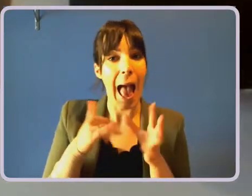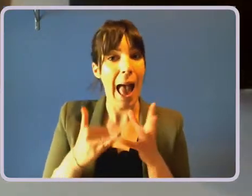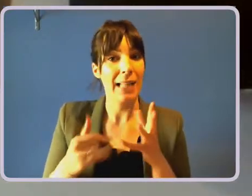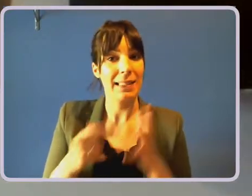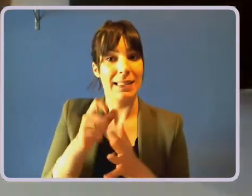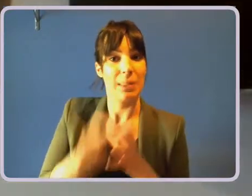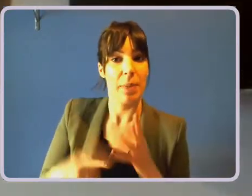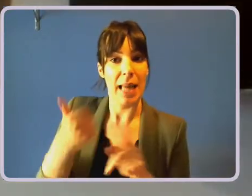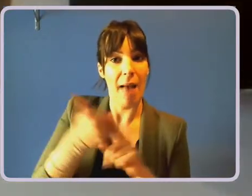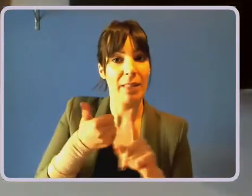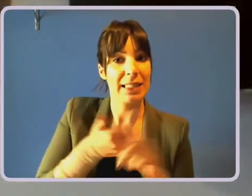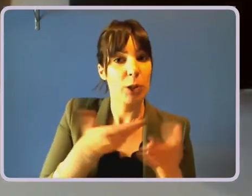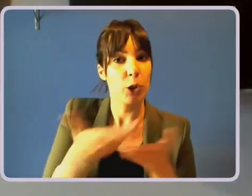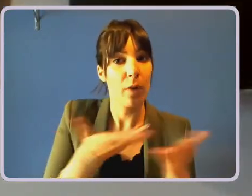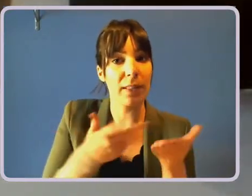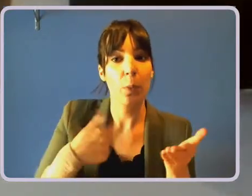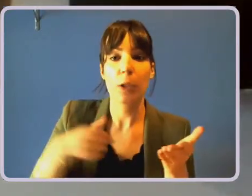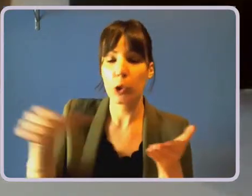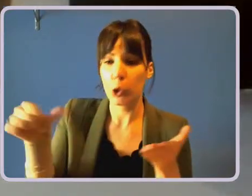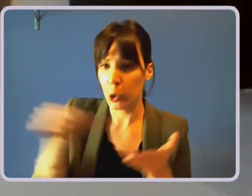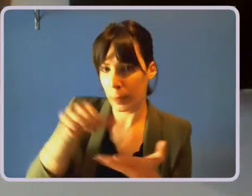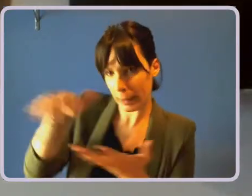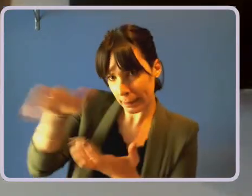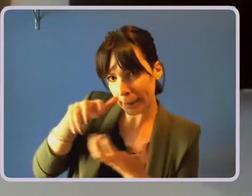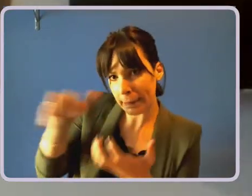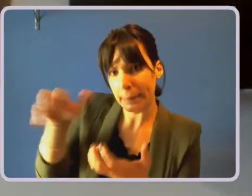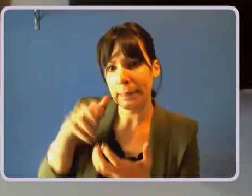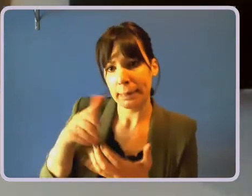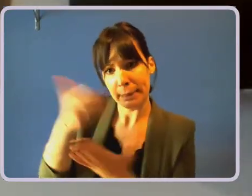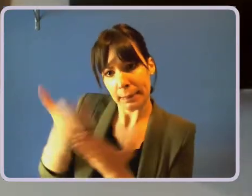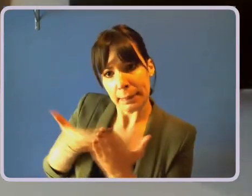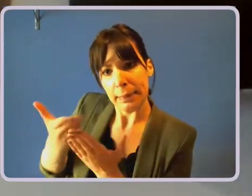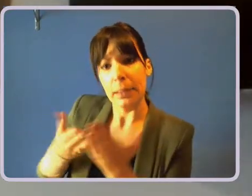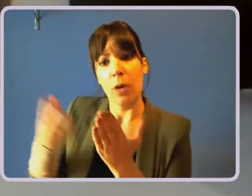heard at that point in time. The issues were really wide and varied.